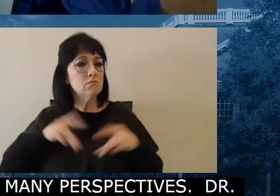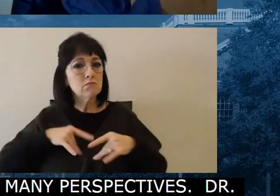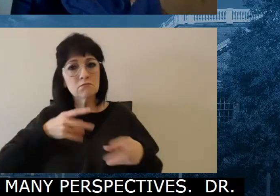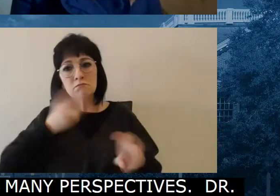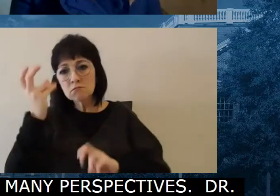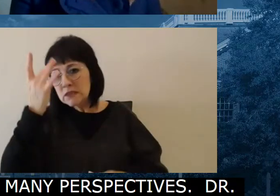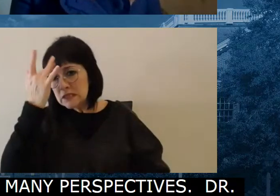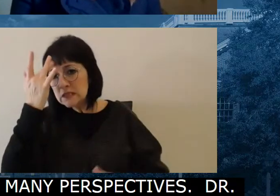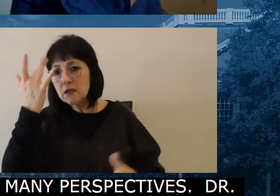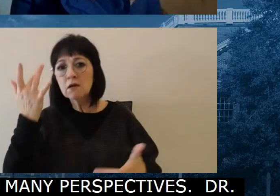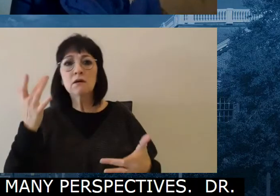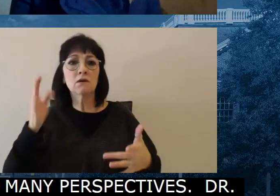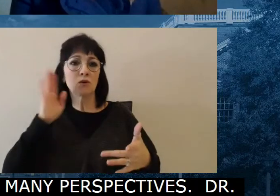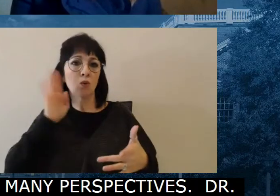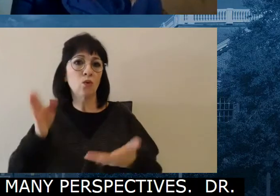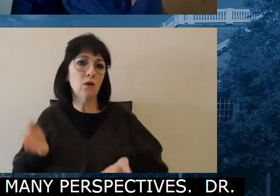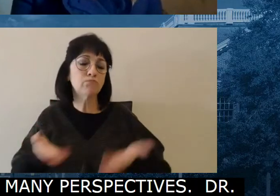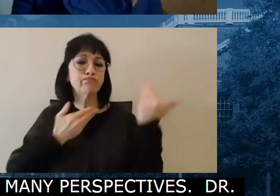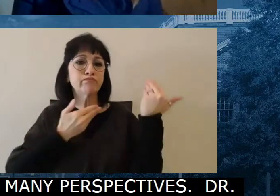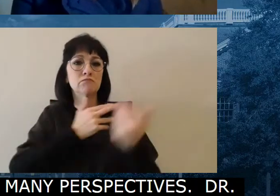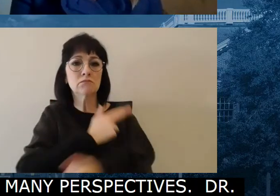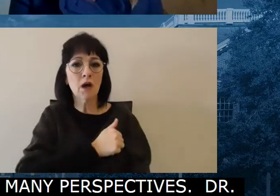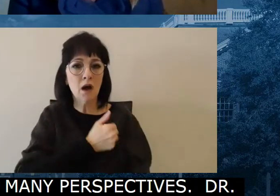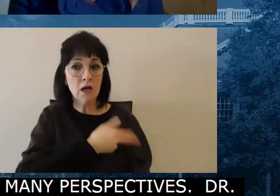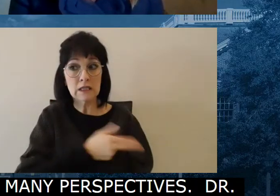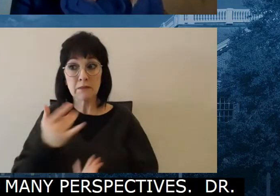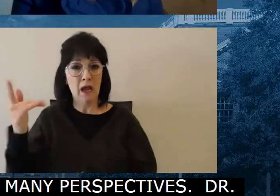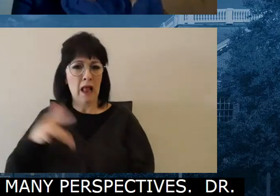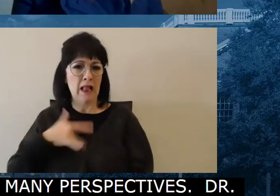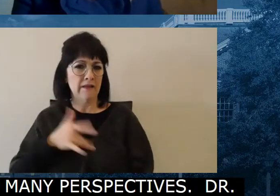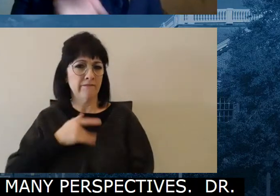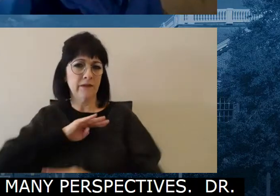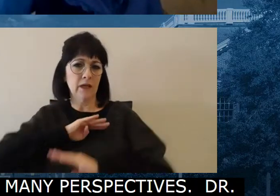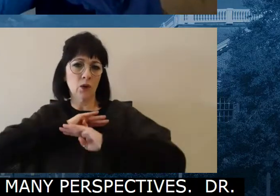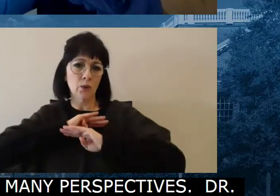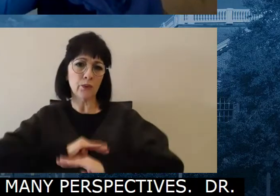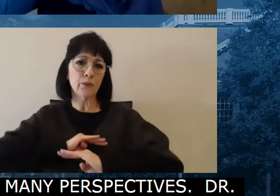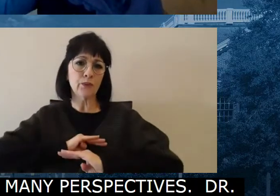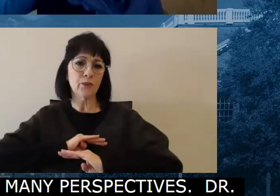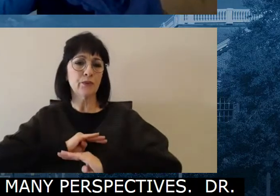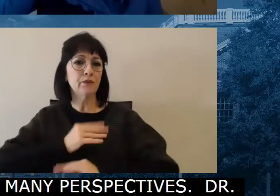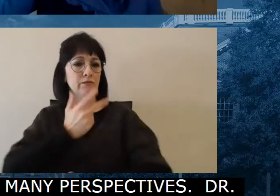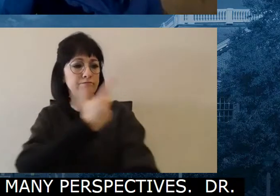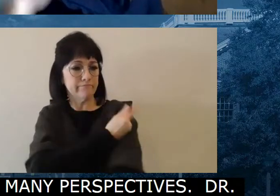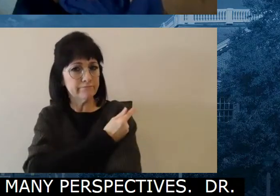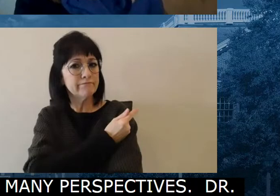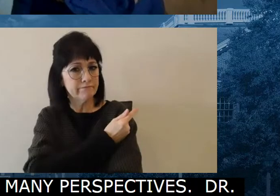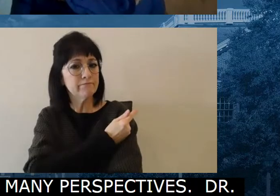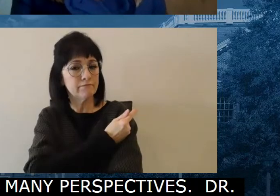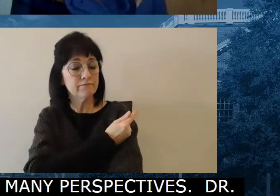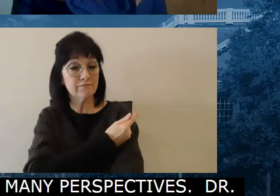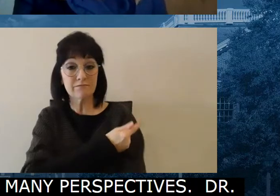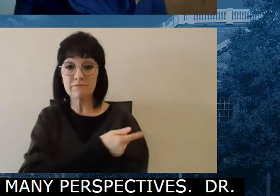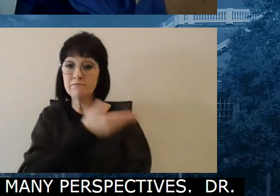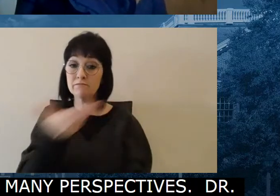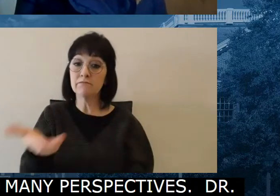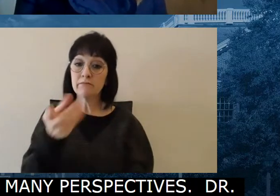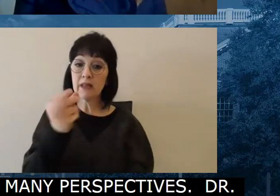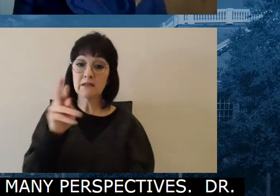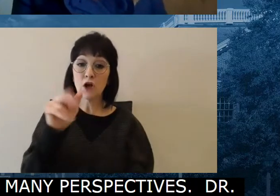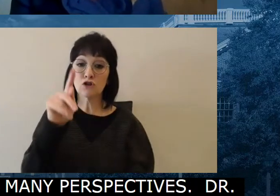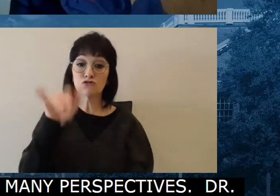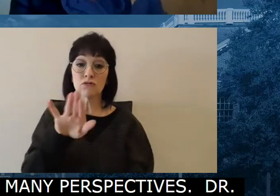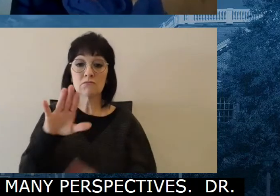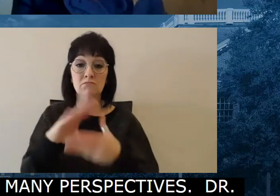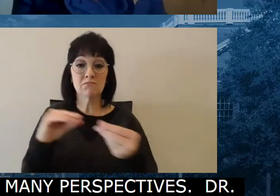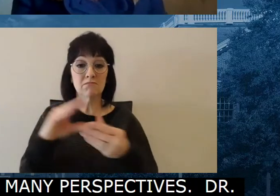You know, medium or really large events. I mean, it's really a great site. And you know, I